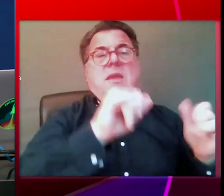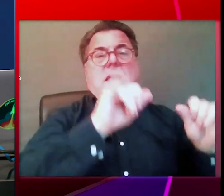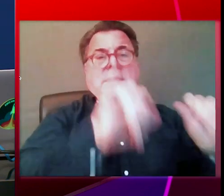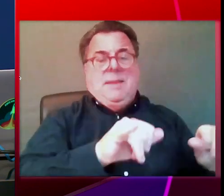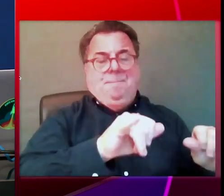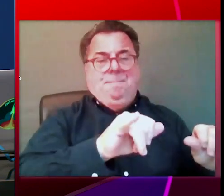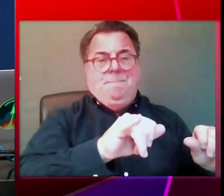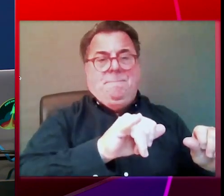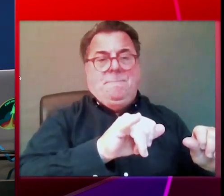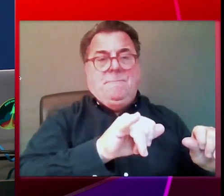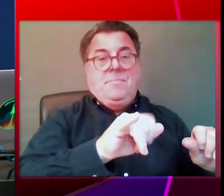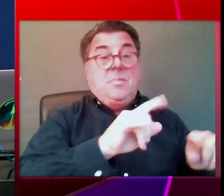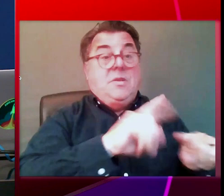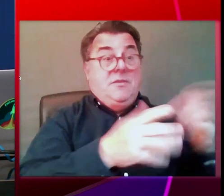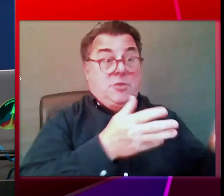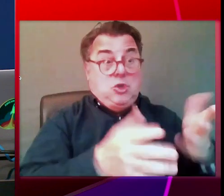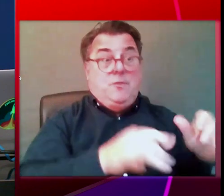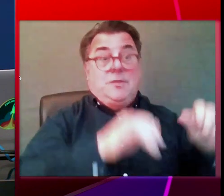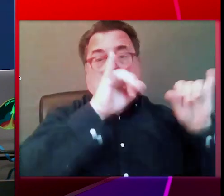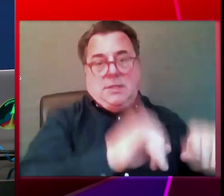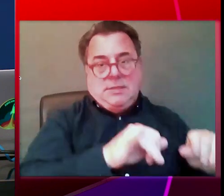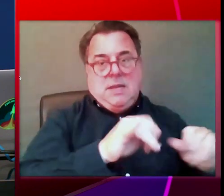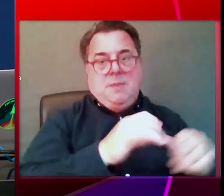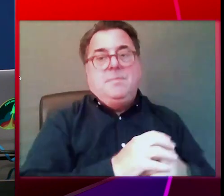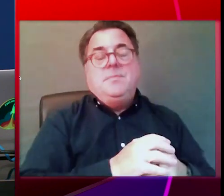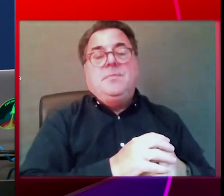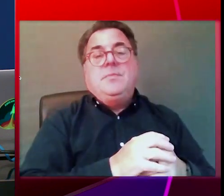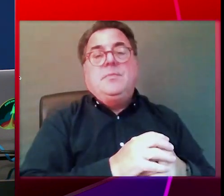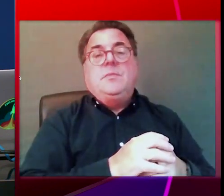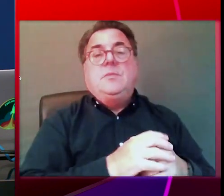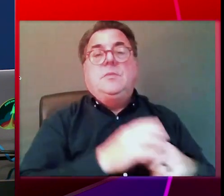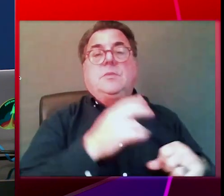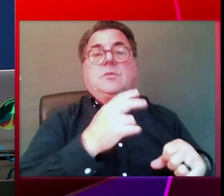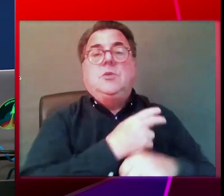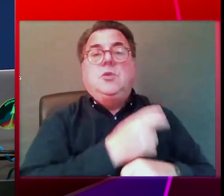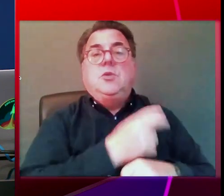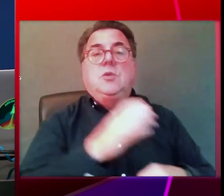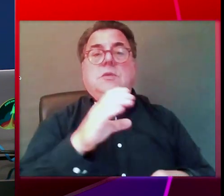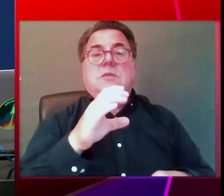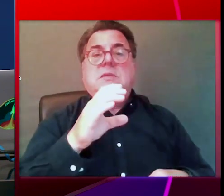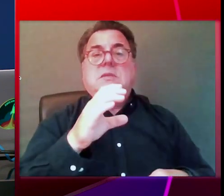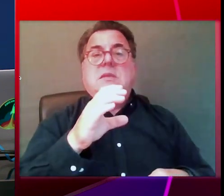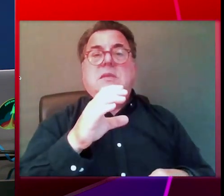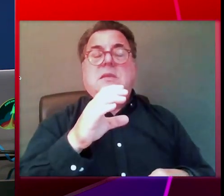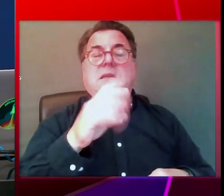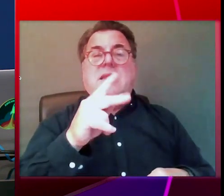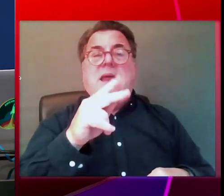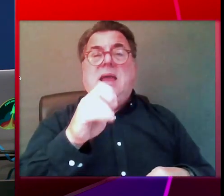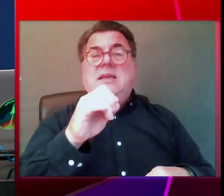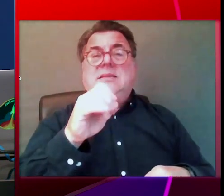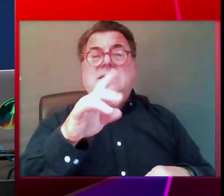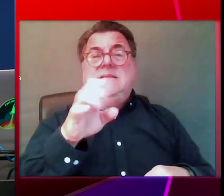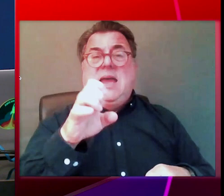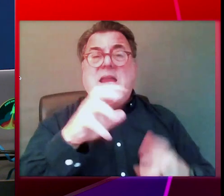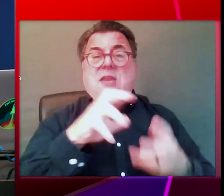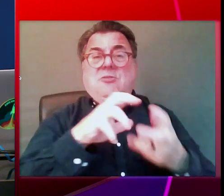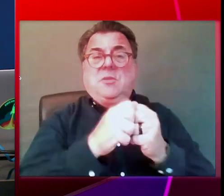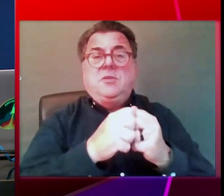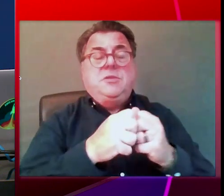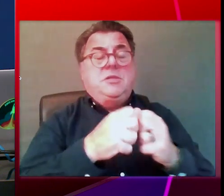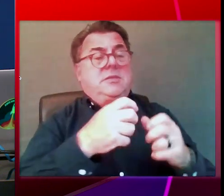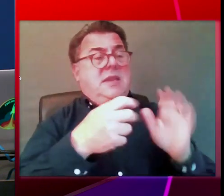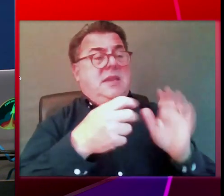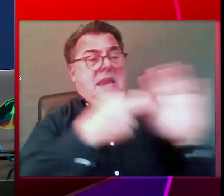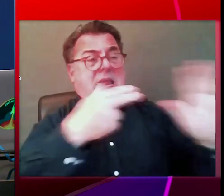those services remain identical. Right. So to use client-side crypto, you just name XKS key ID or a